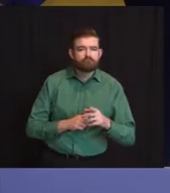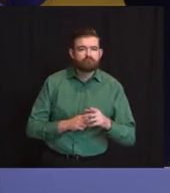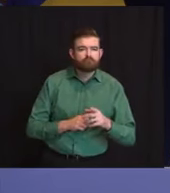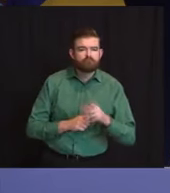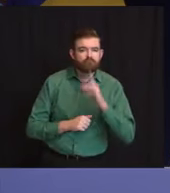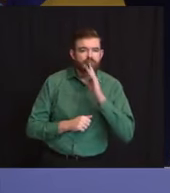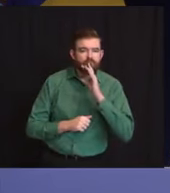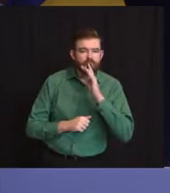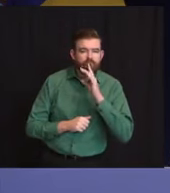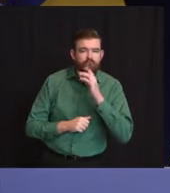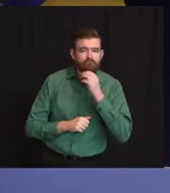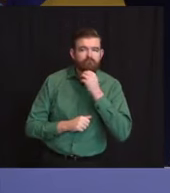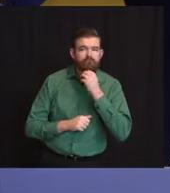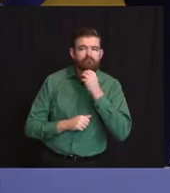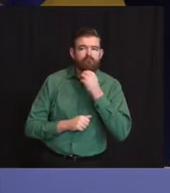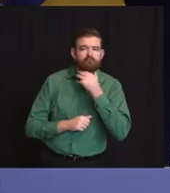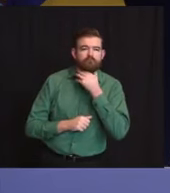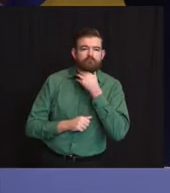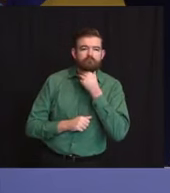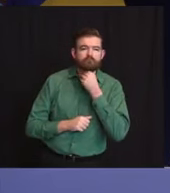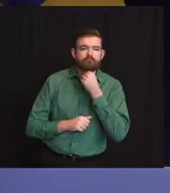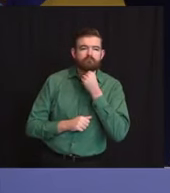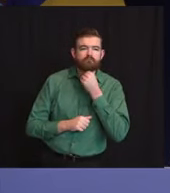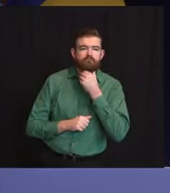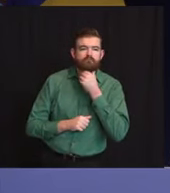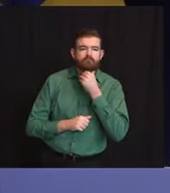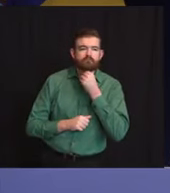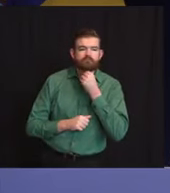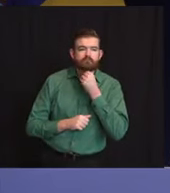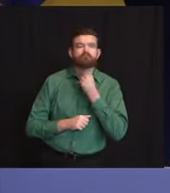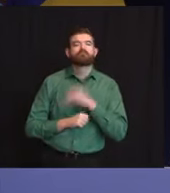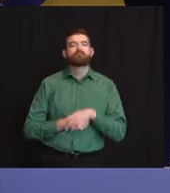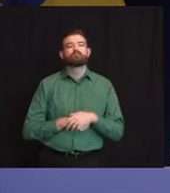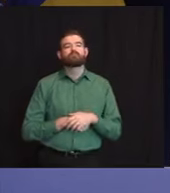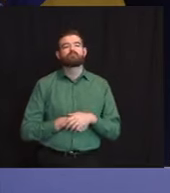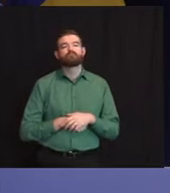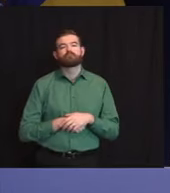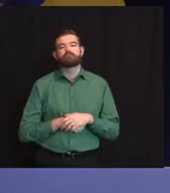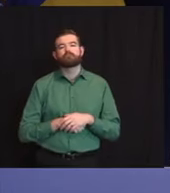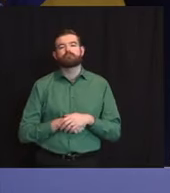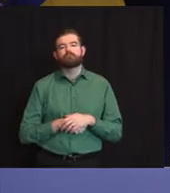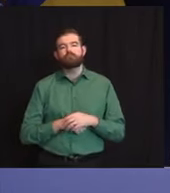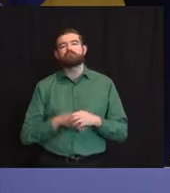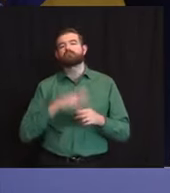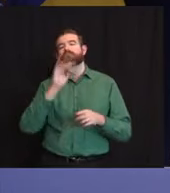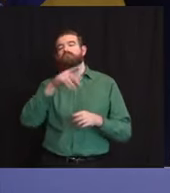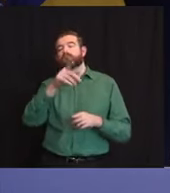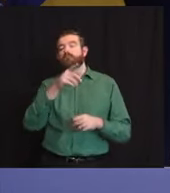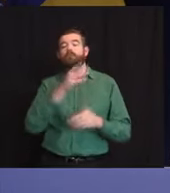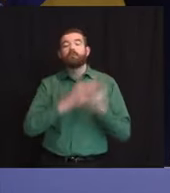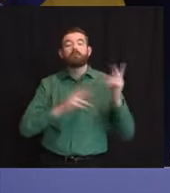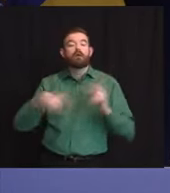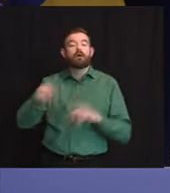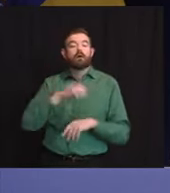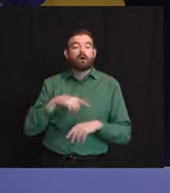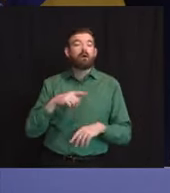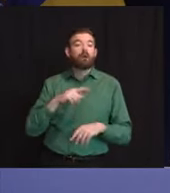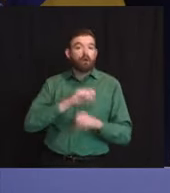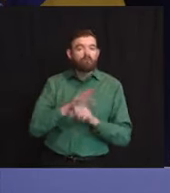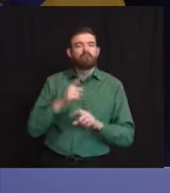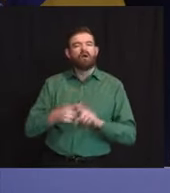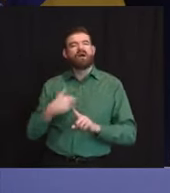We can start with the underlying conditions. I'm just looking for my sheet. But while I'm doing that, let's talk about what I call the